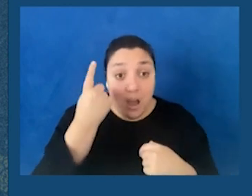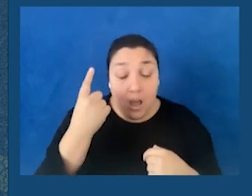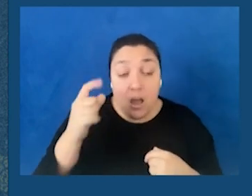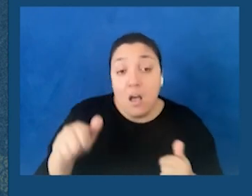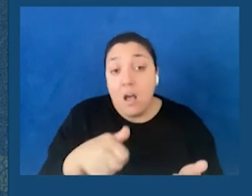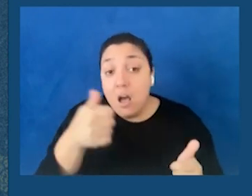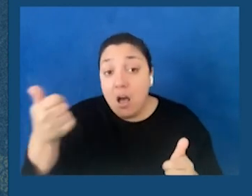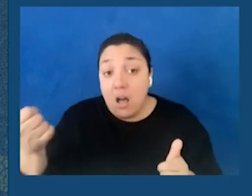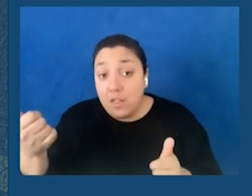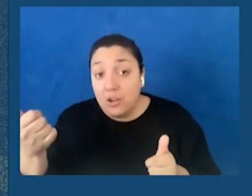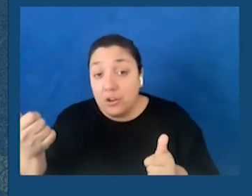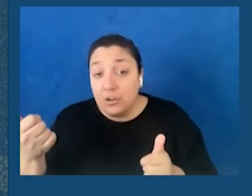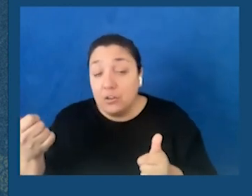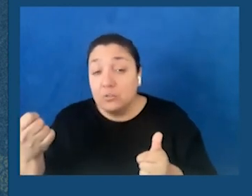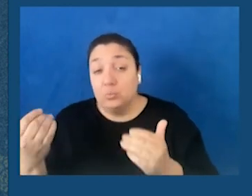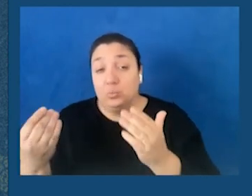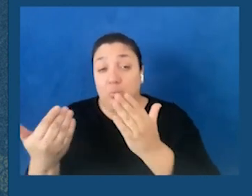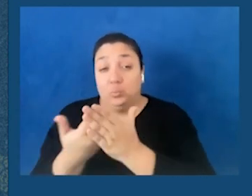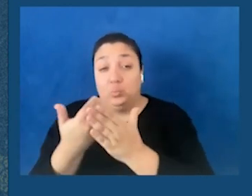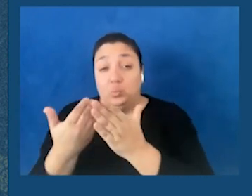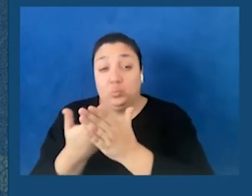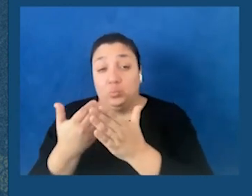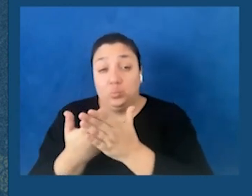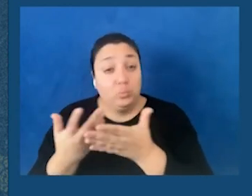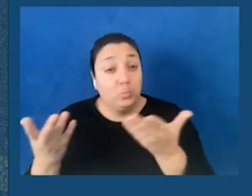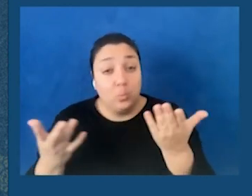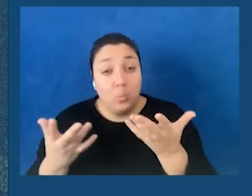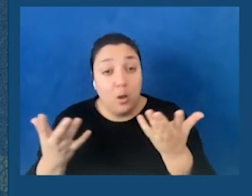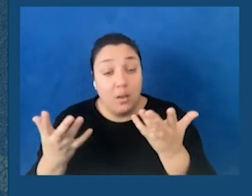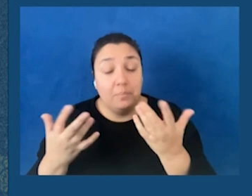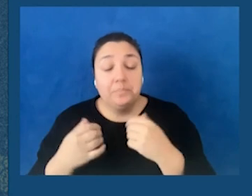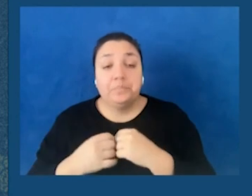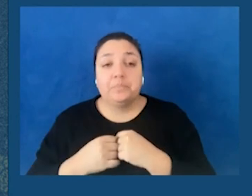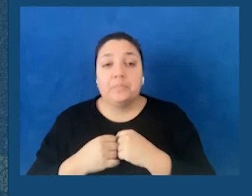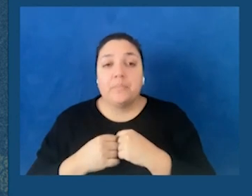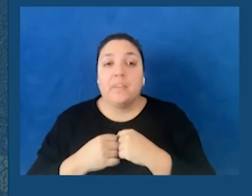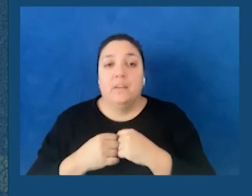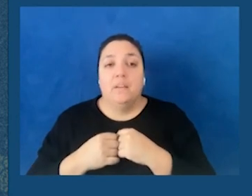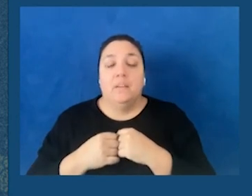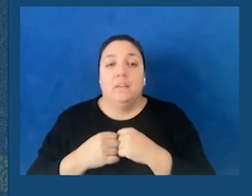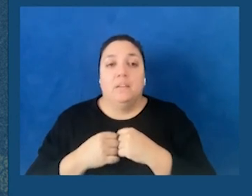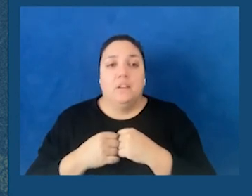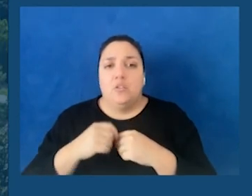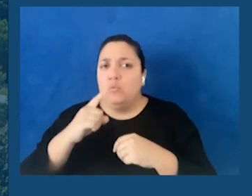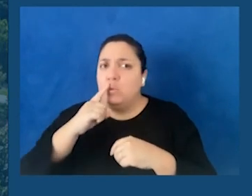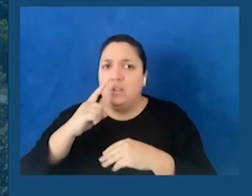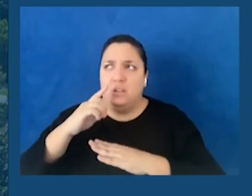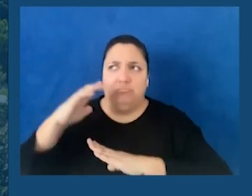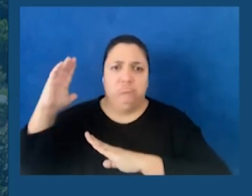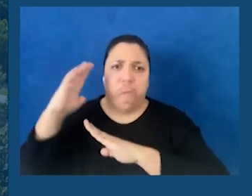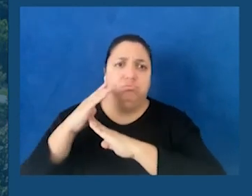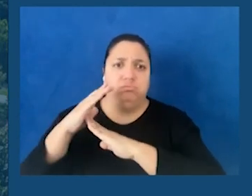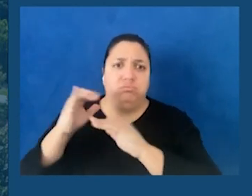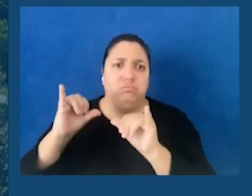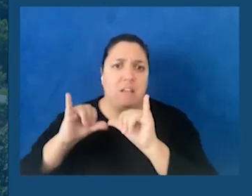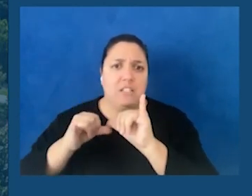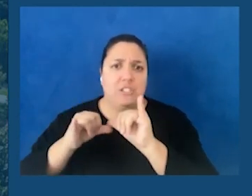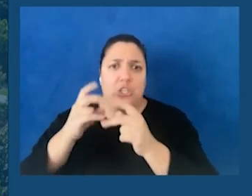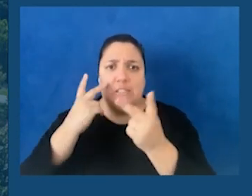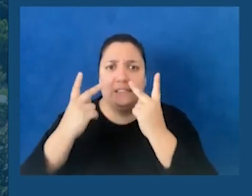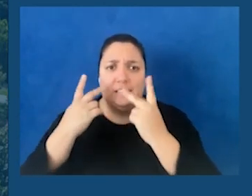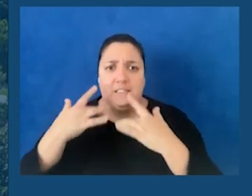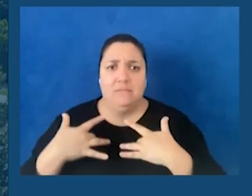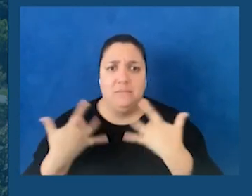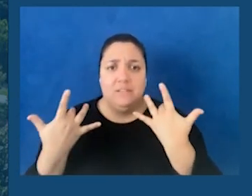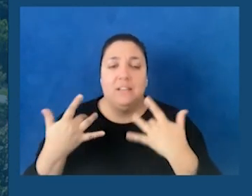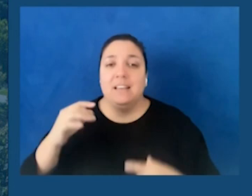modern infrastructure. Let's talk about one of the most phenomenal engineering feats in the history of mankind, and that was the building of the